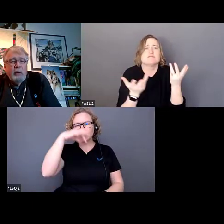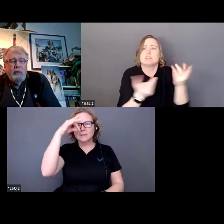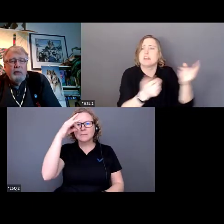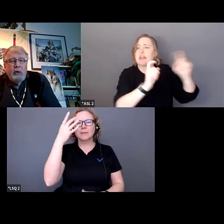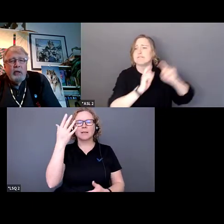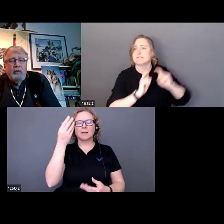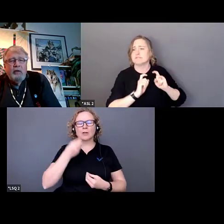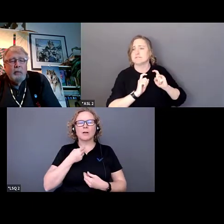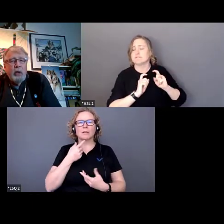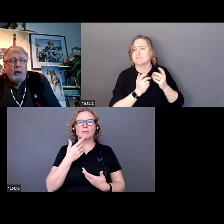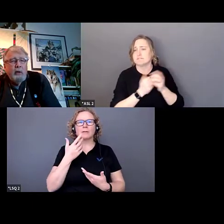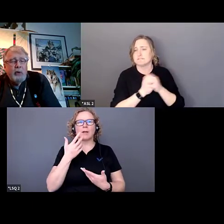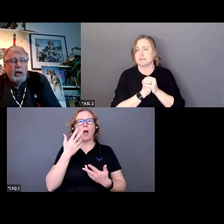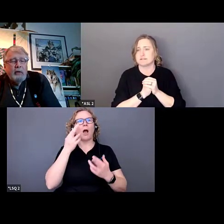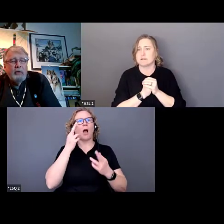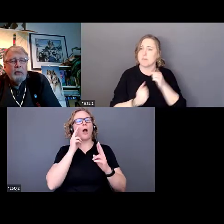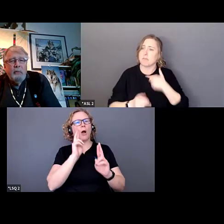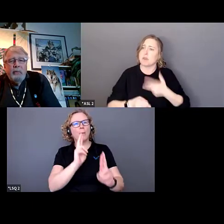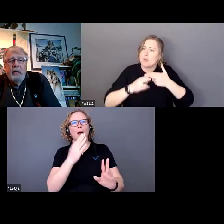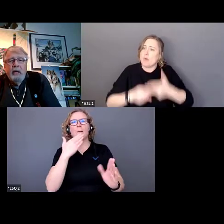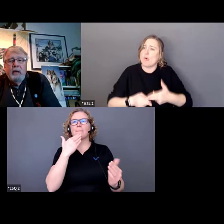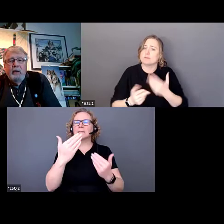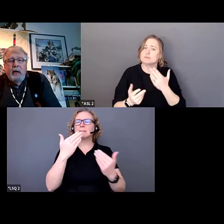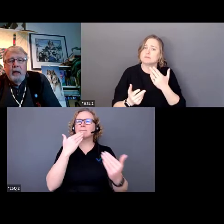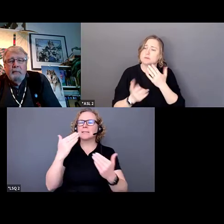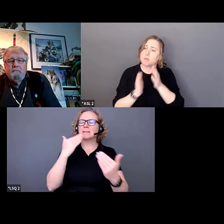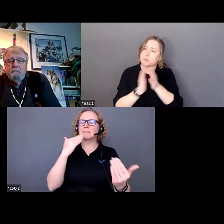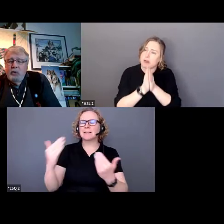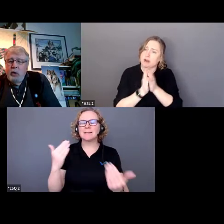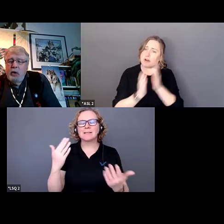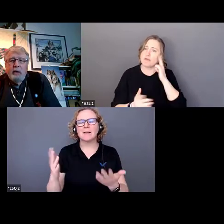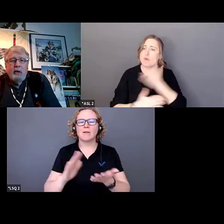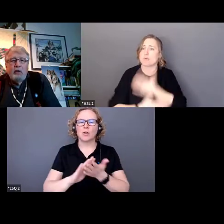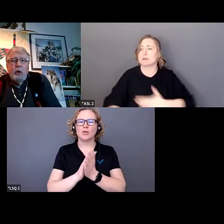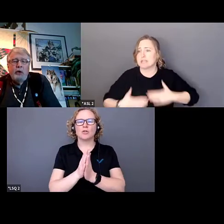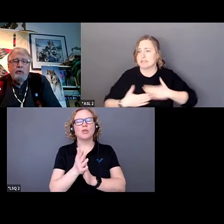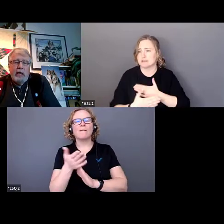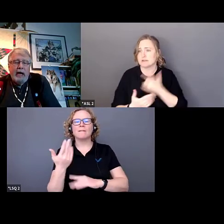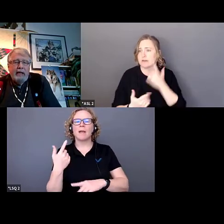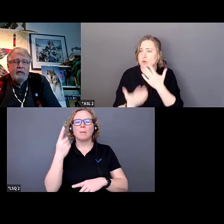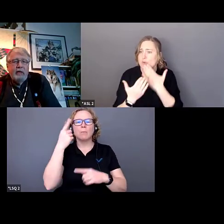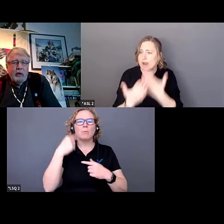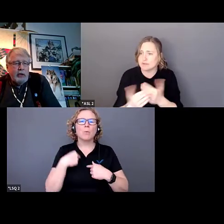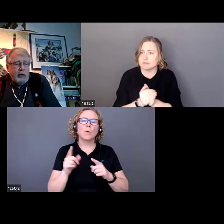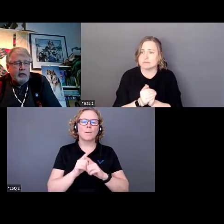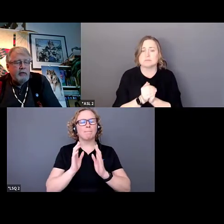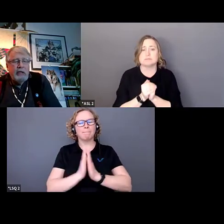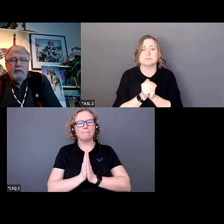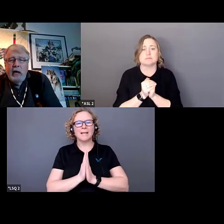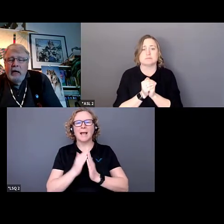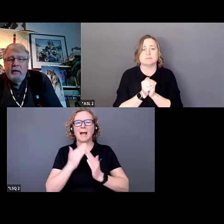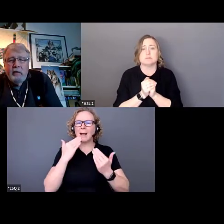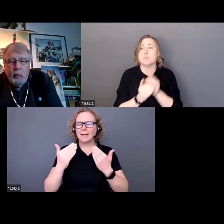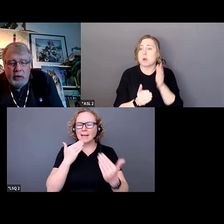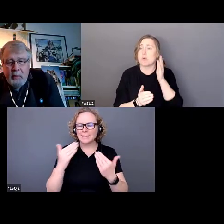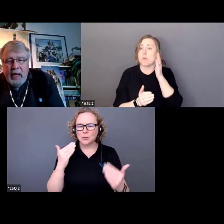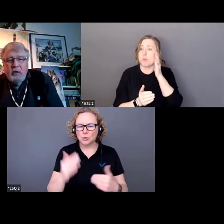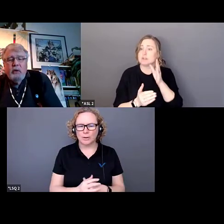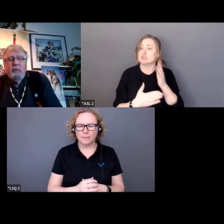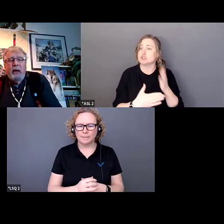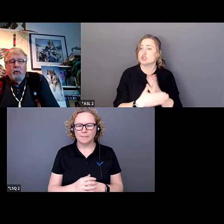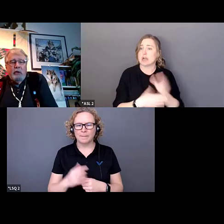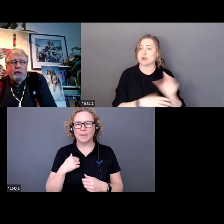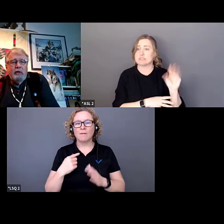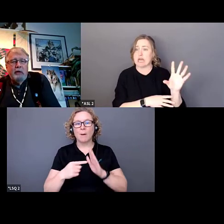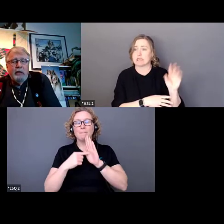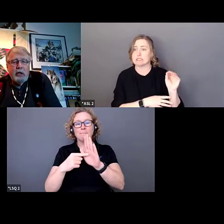to, and I refer to this as a prayer of gratitude. So I'm going to show you slides, or you're going to see slides which match